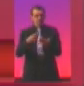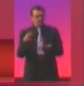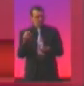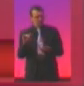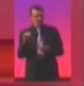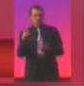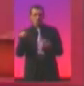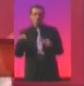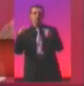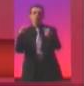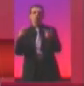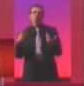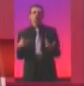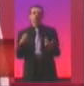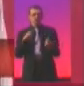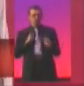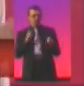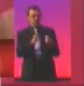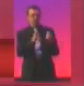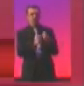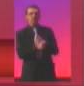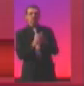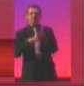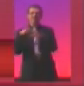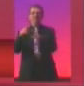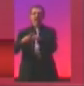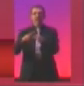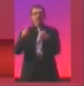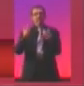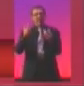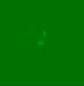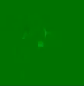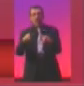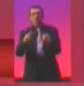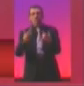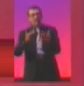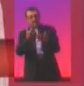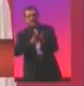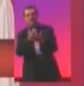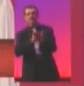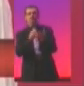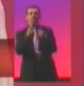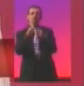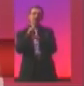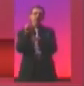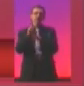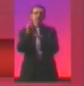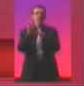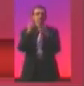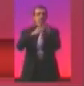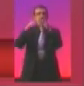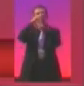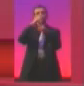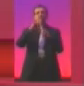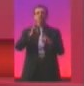They oppose our changes to tax allowances and pensions at the top. What's that about? I'll tell you what it's